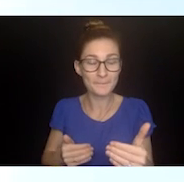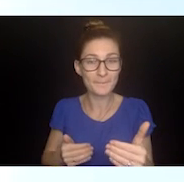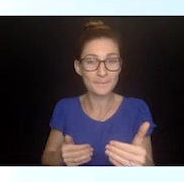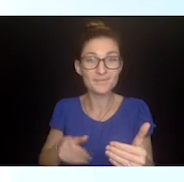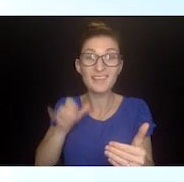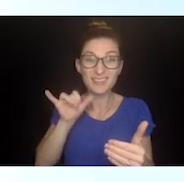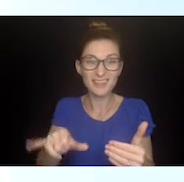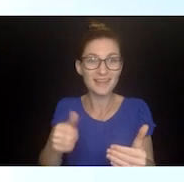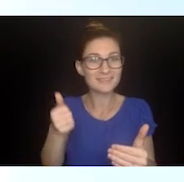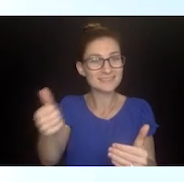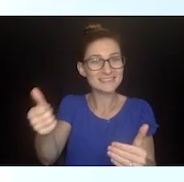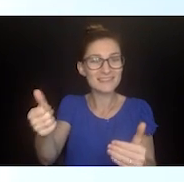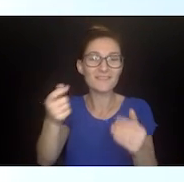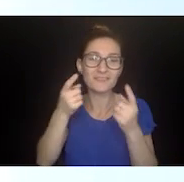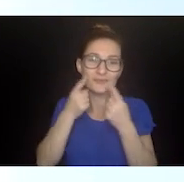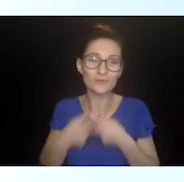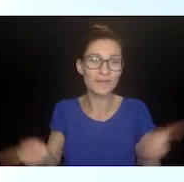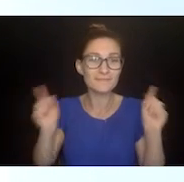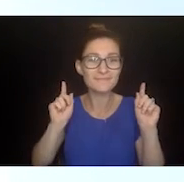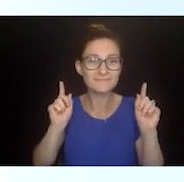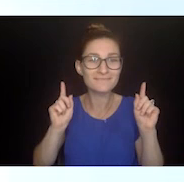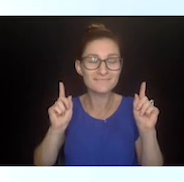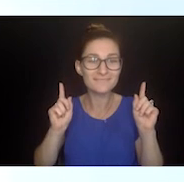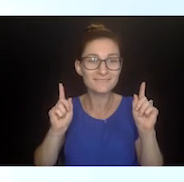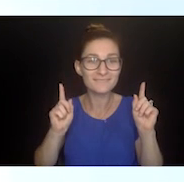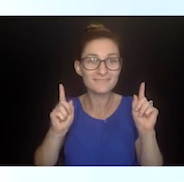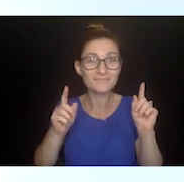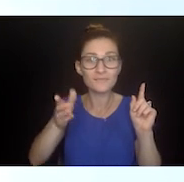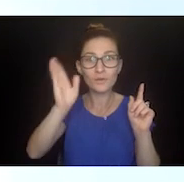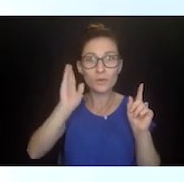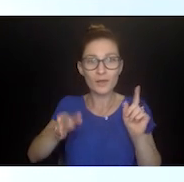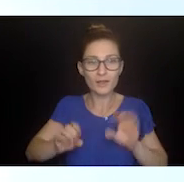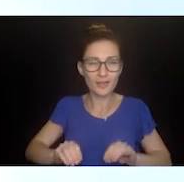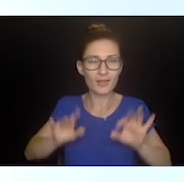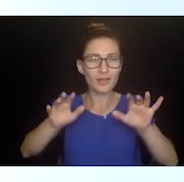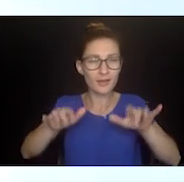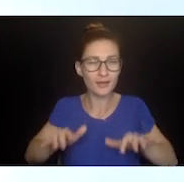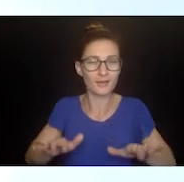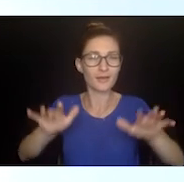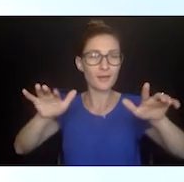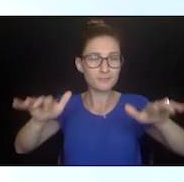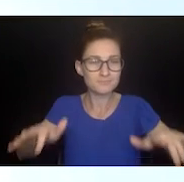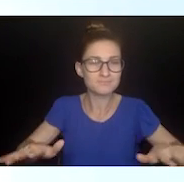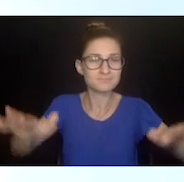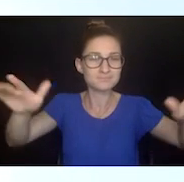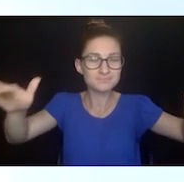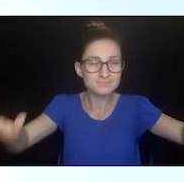you are triumphing, and those ripples will ripple out.